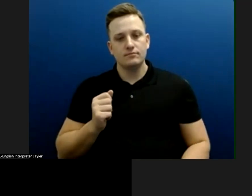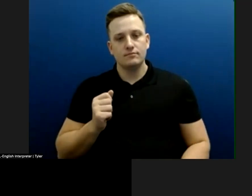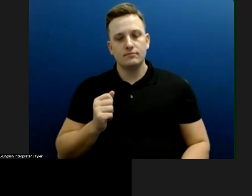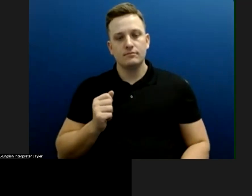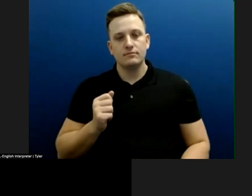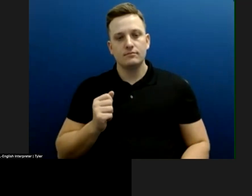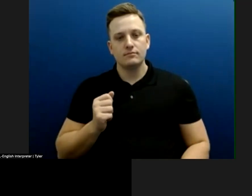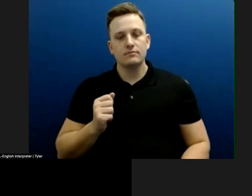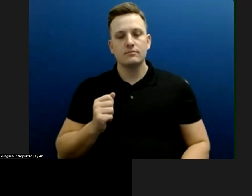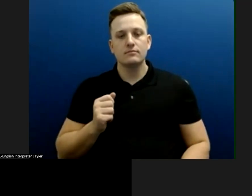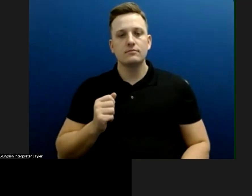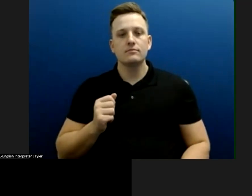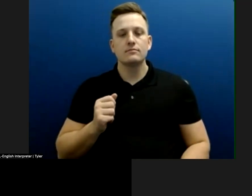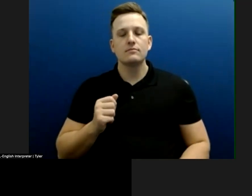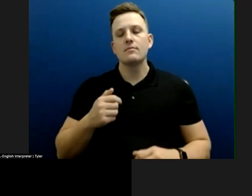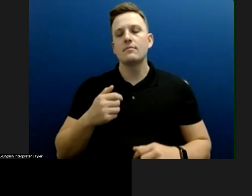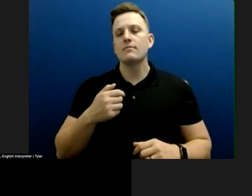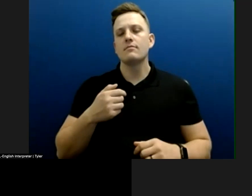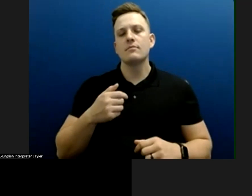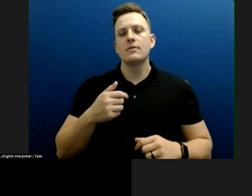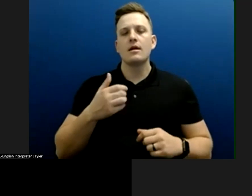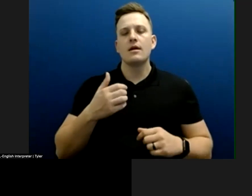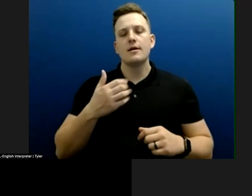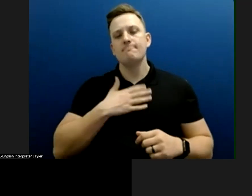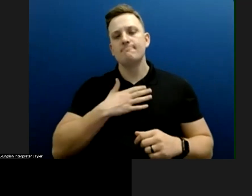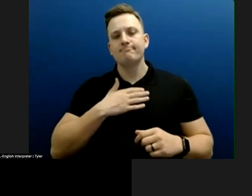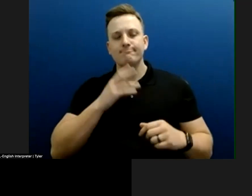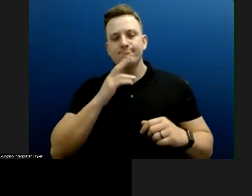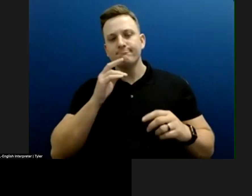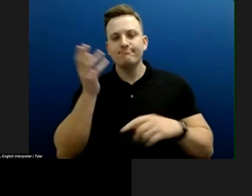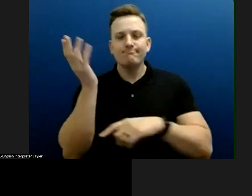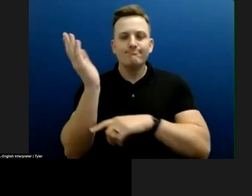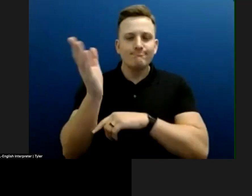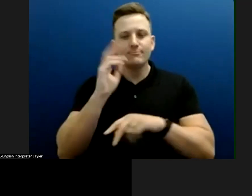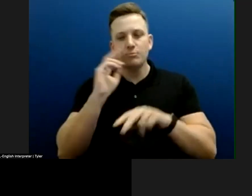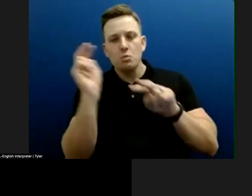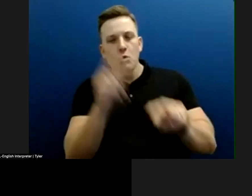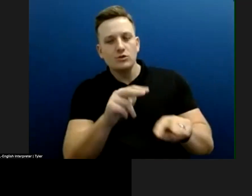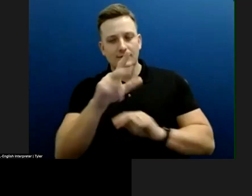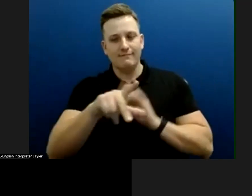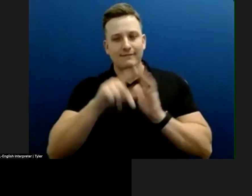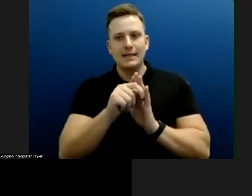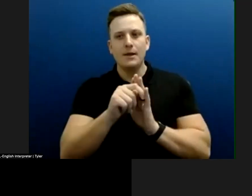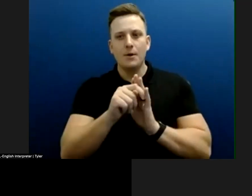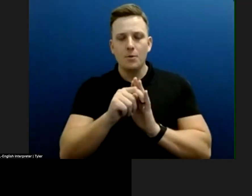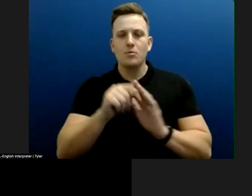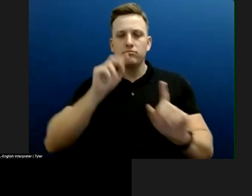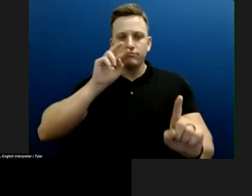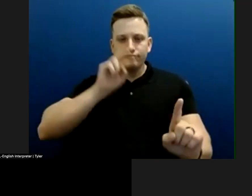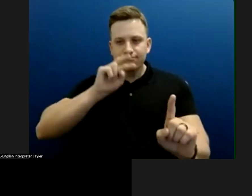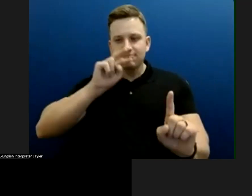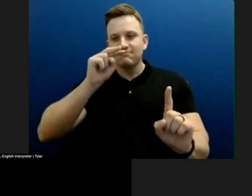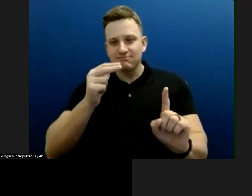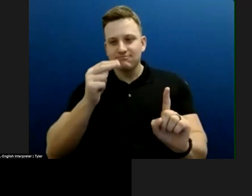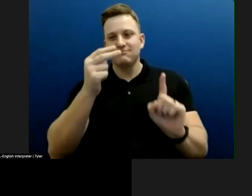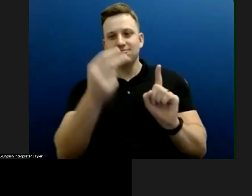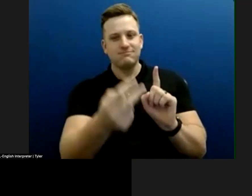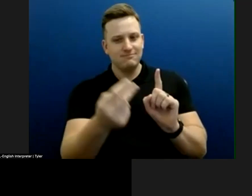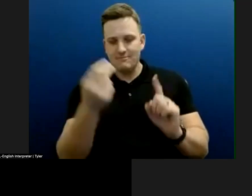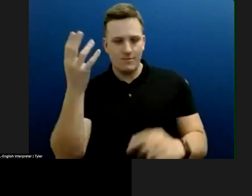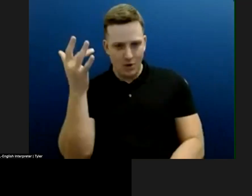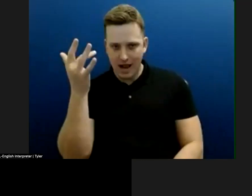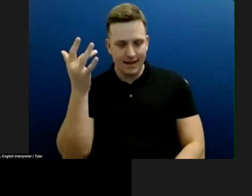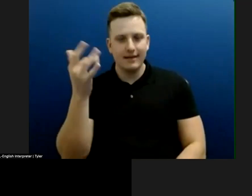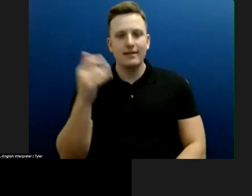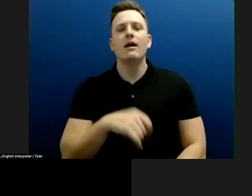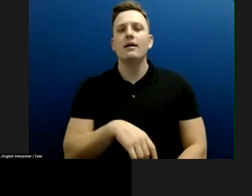main ideas I think I'm trying to get at through watching the same piece of video from many different perspectives is that